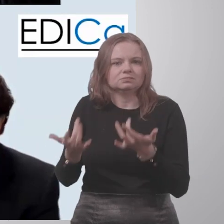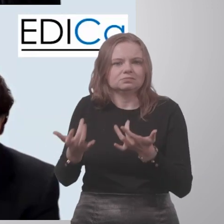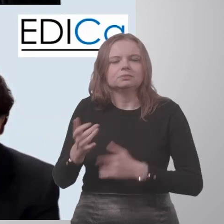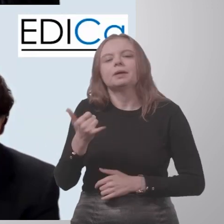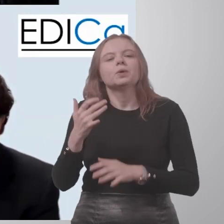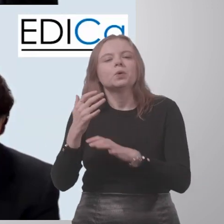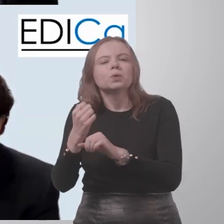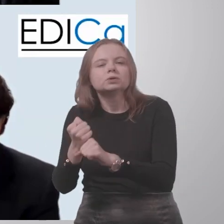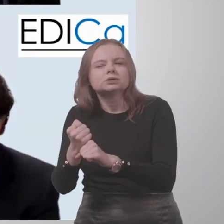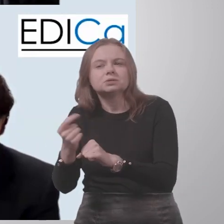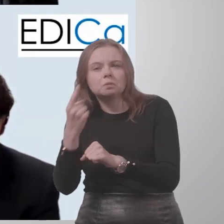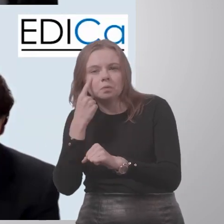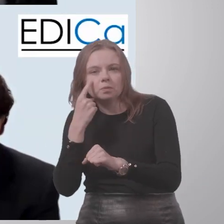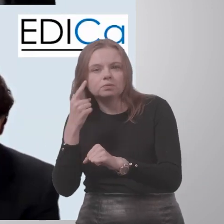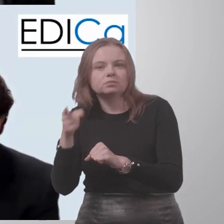that come in.